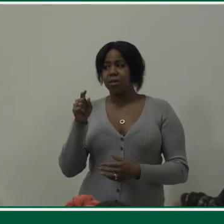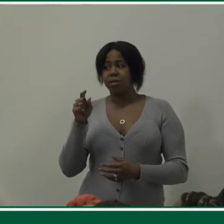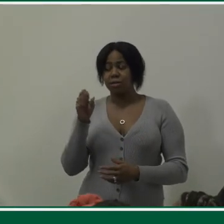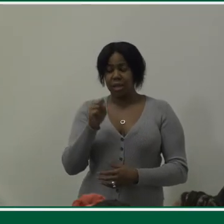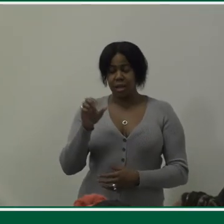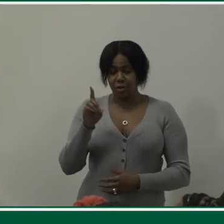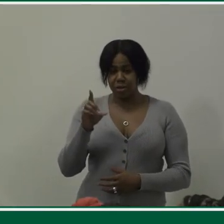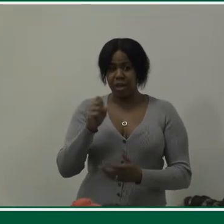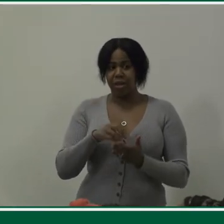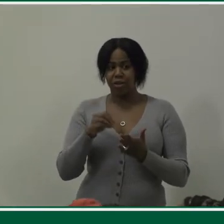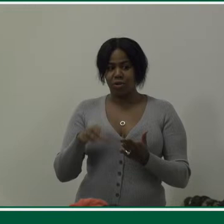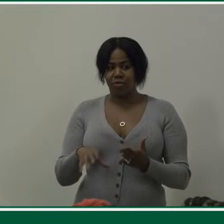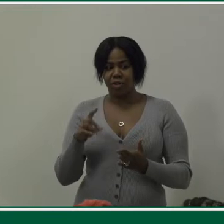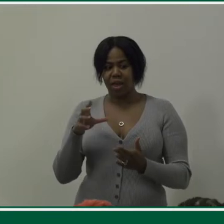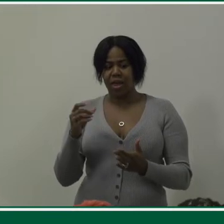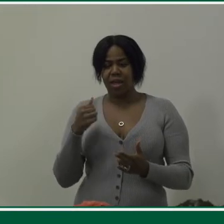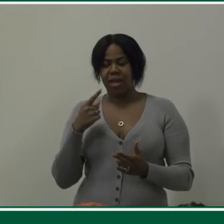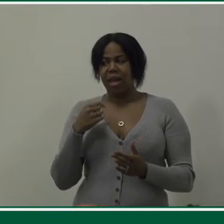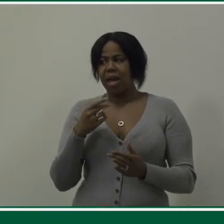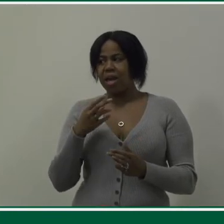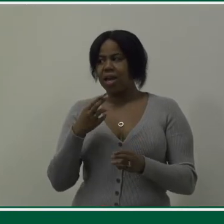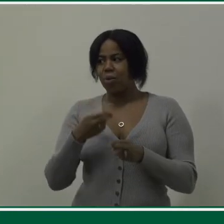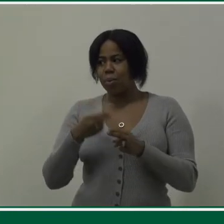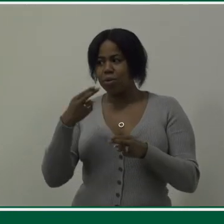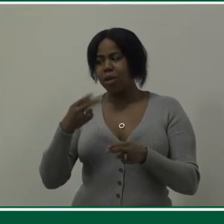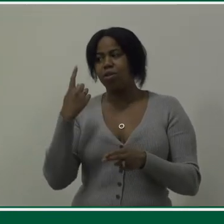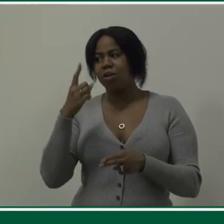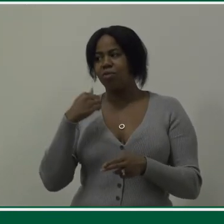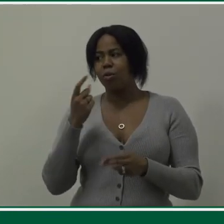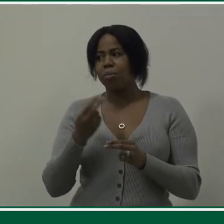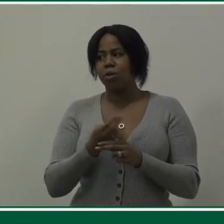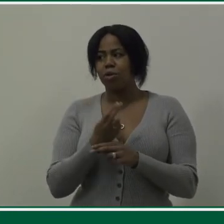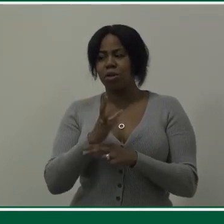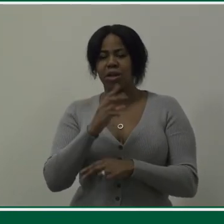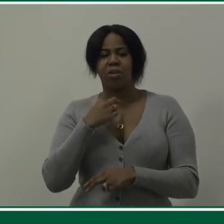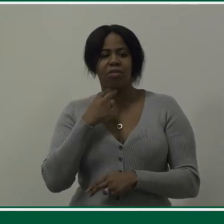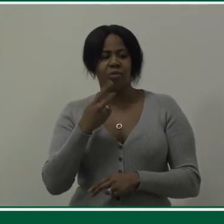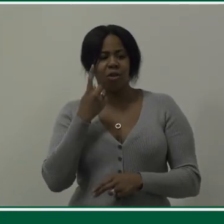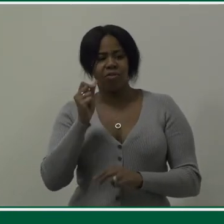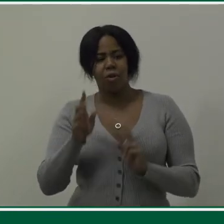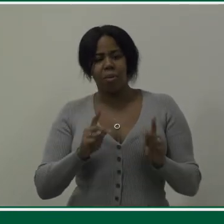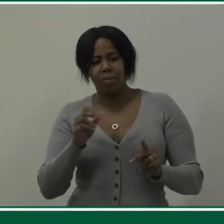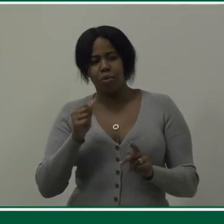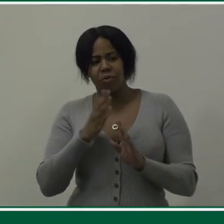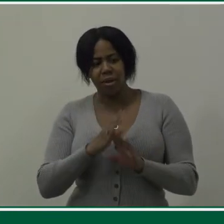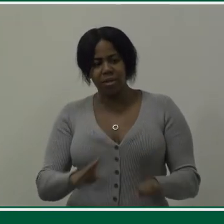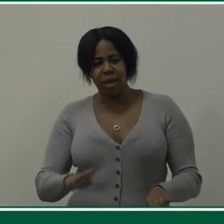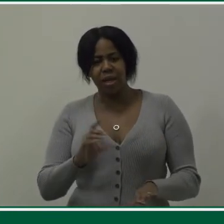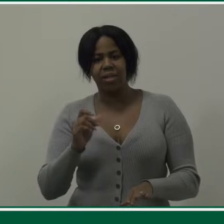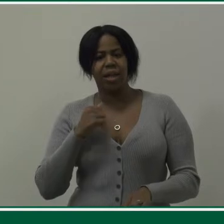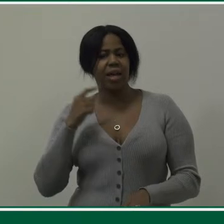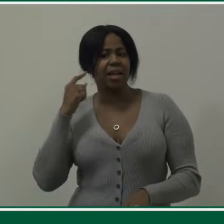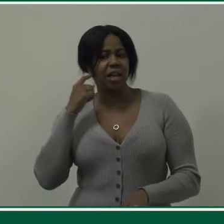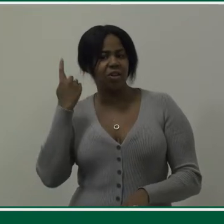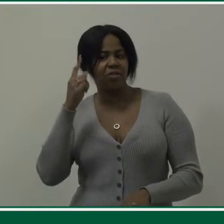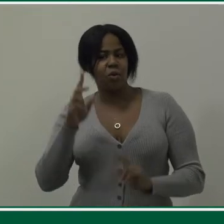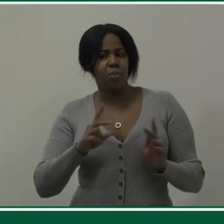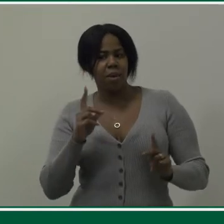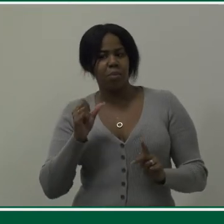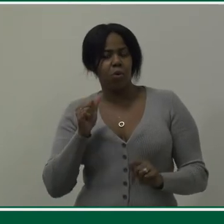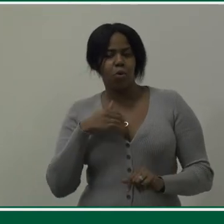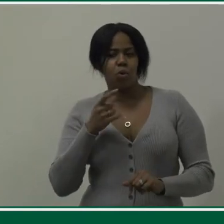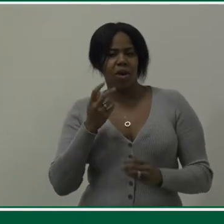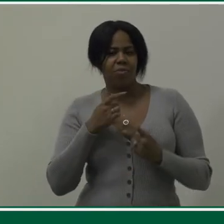University, where he had a reputation for being a voice for those who have been silenced, ears for those who have historically